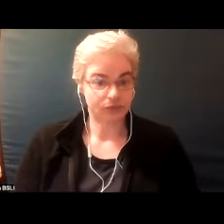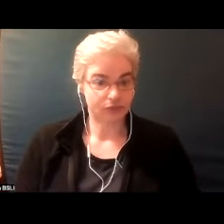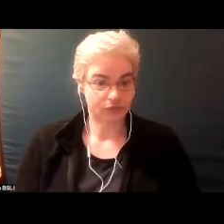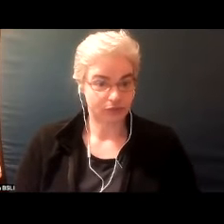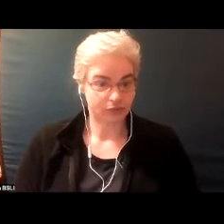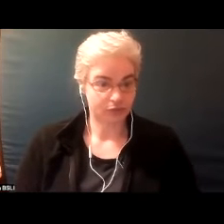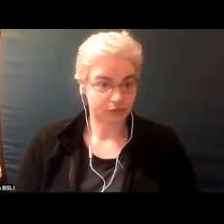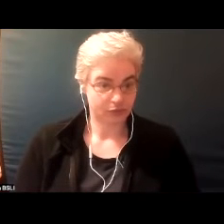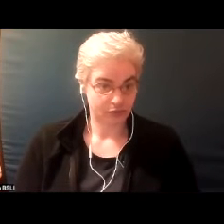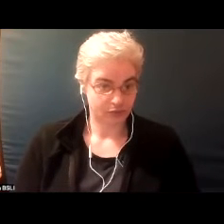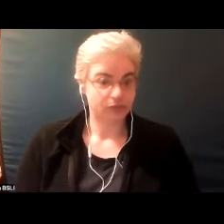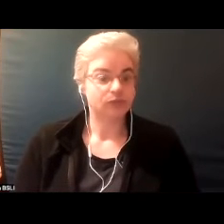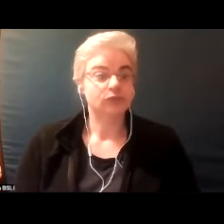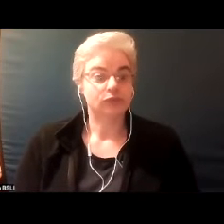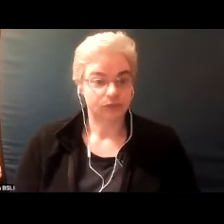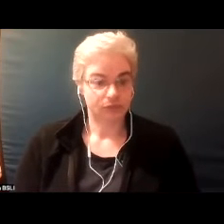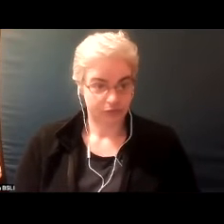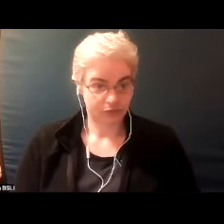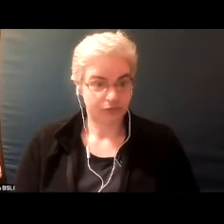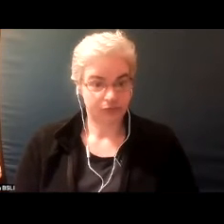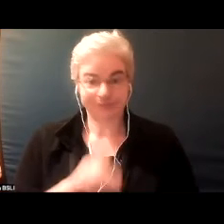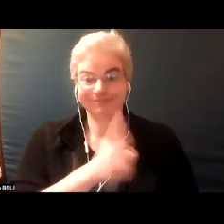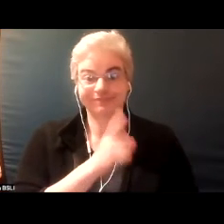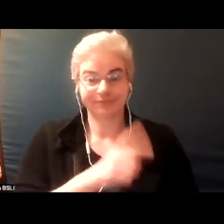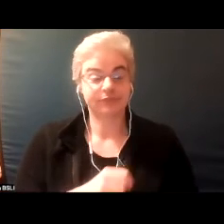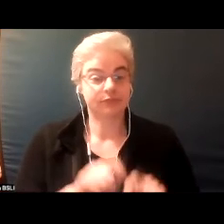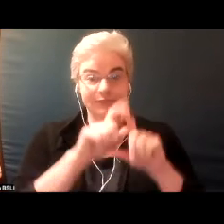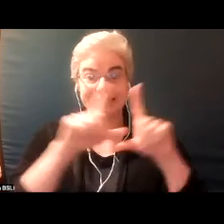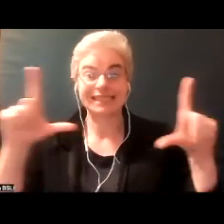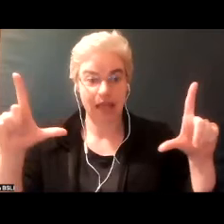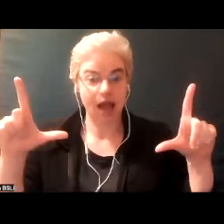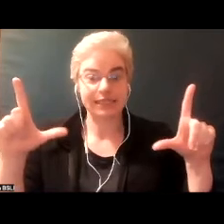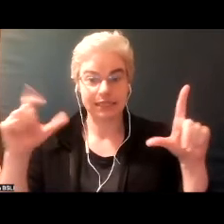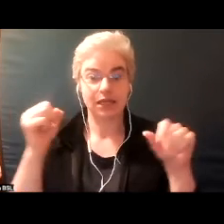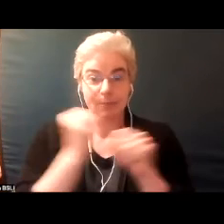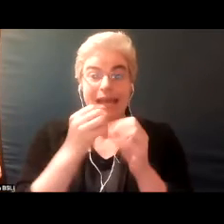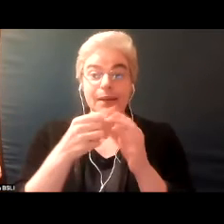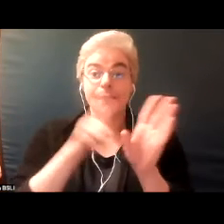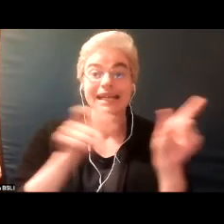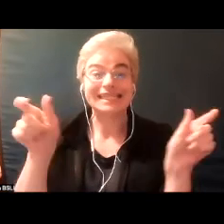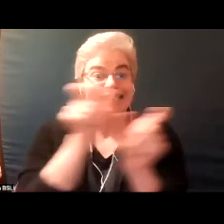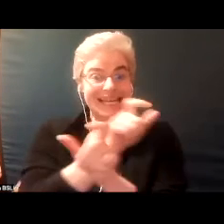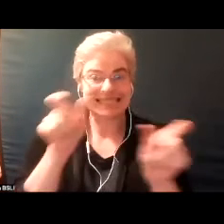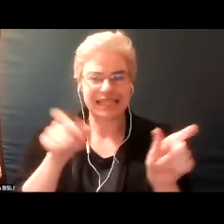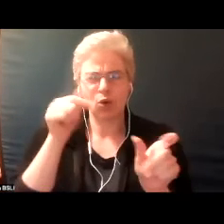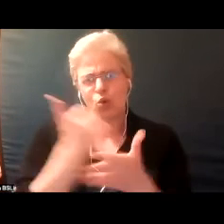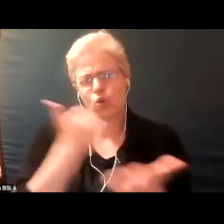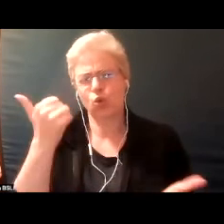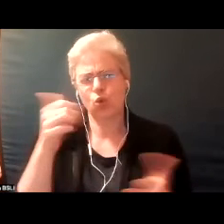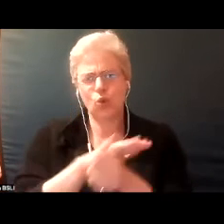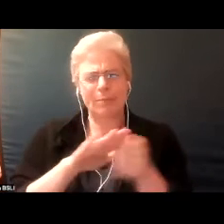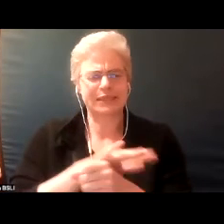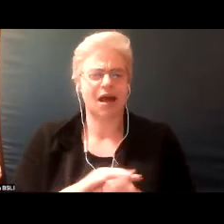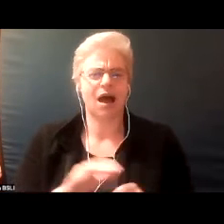yeah, there we go. There we go. Made by Dyslexia is a fantastic